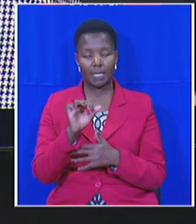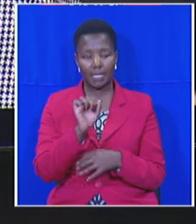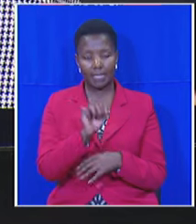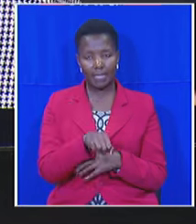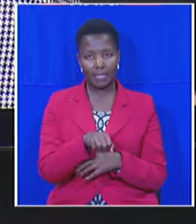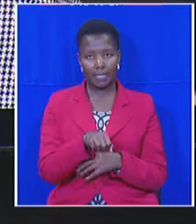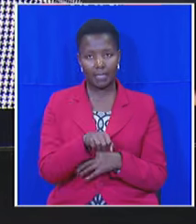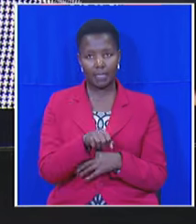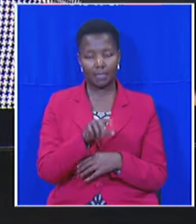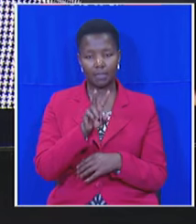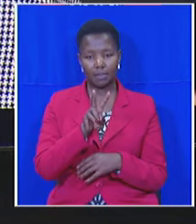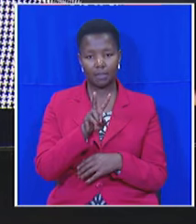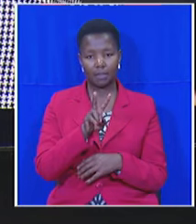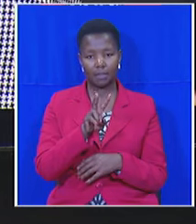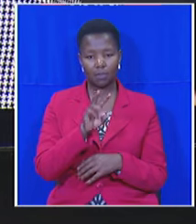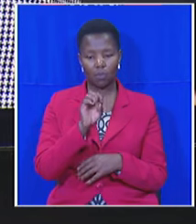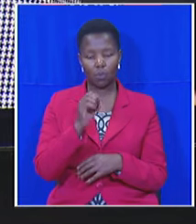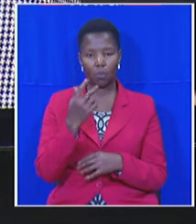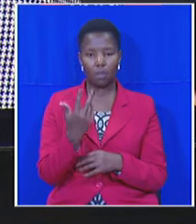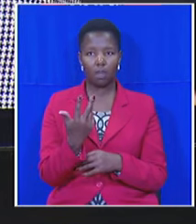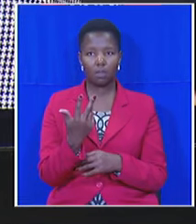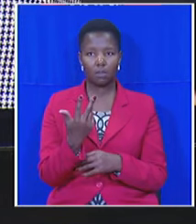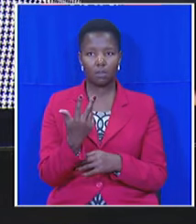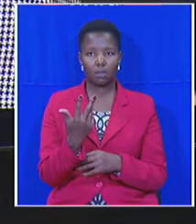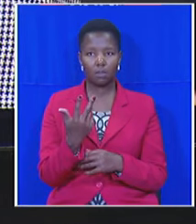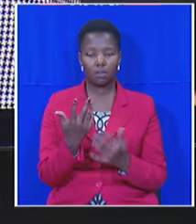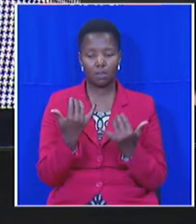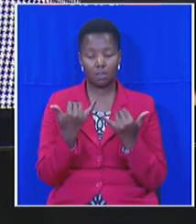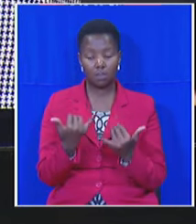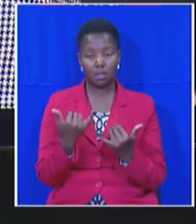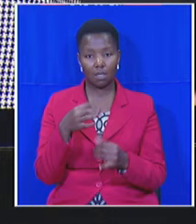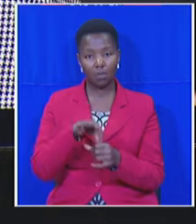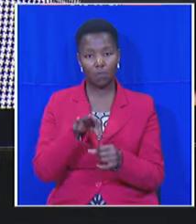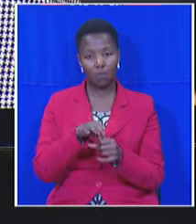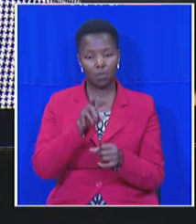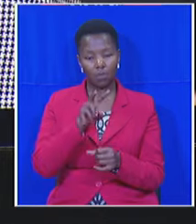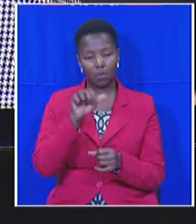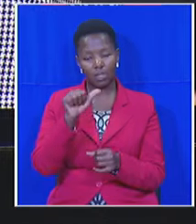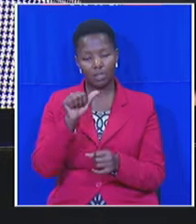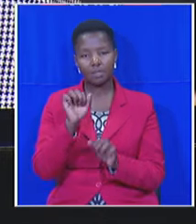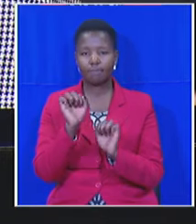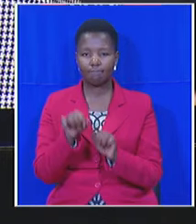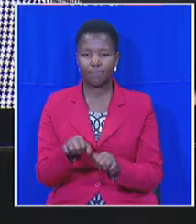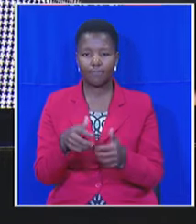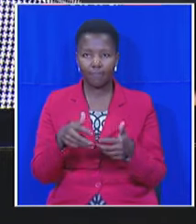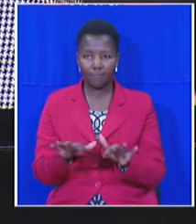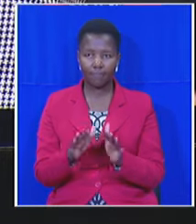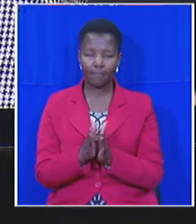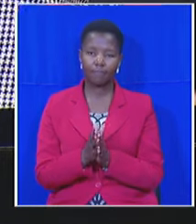yes 208. The vote 26 has been accordingly agreed